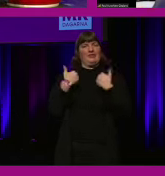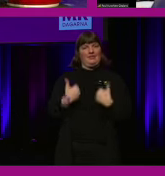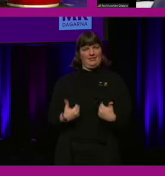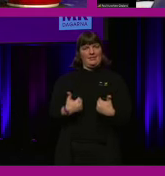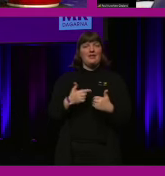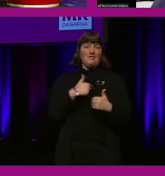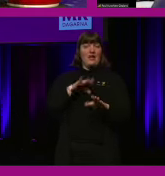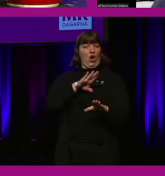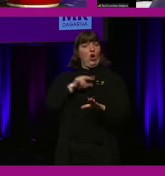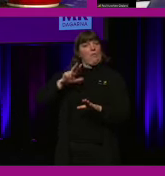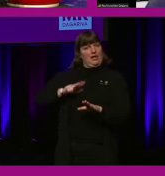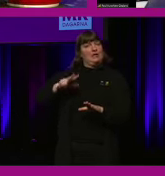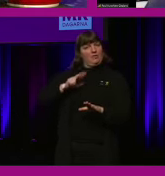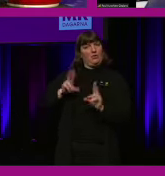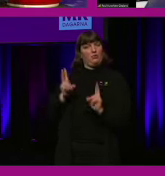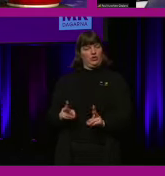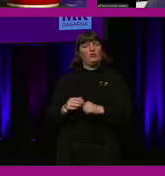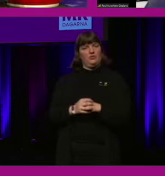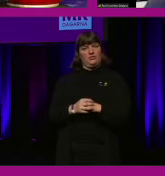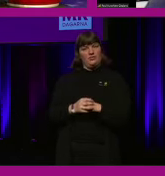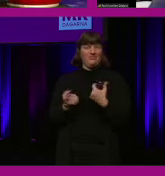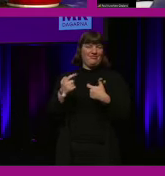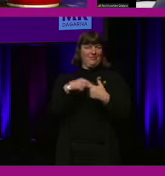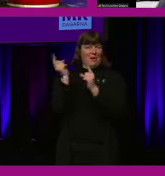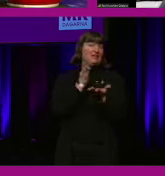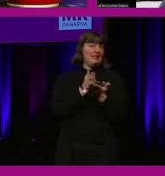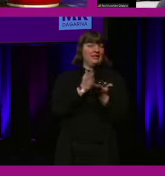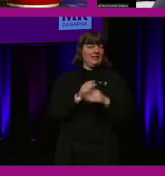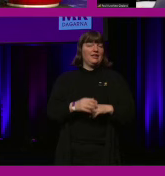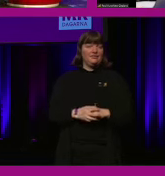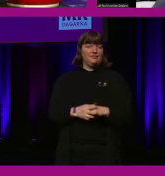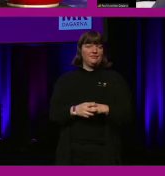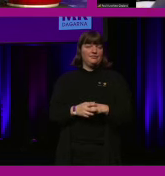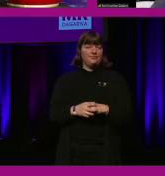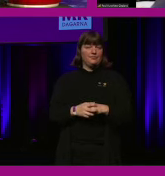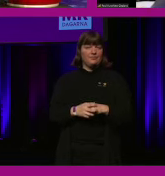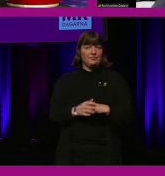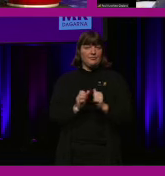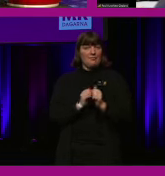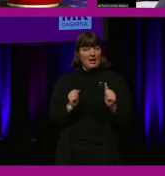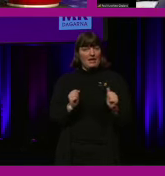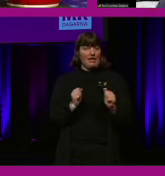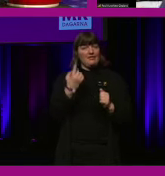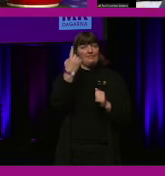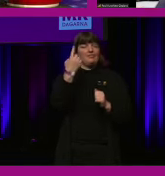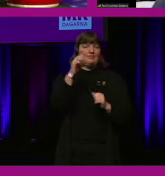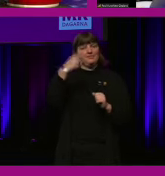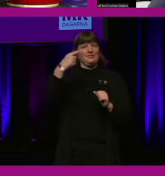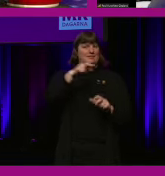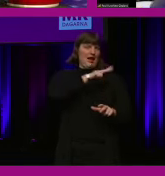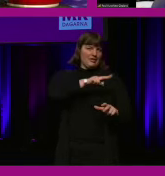some responsibilities arising under the human rights. But the primary responsibility and the